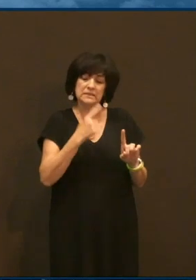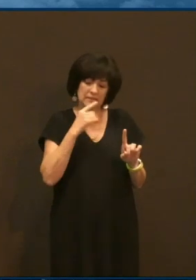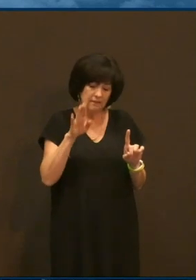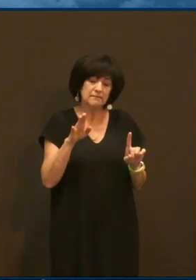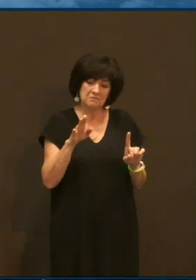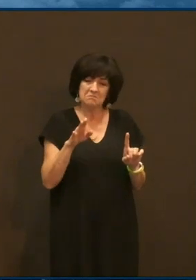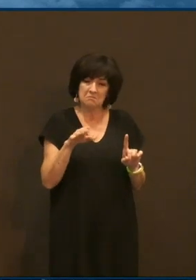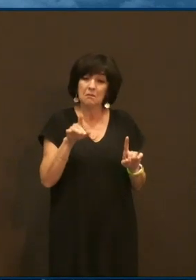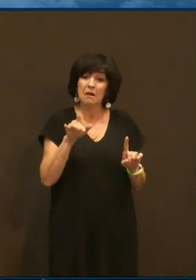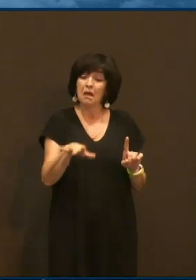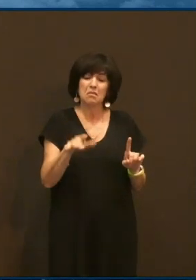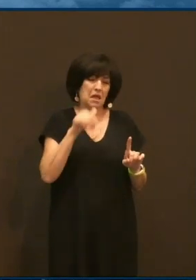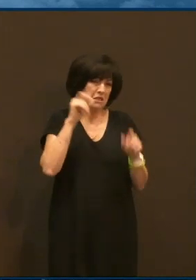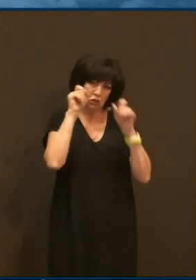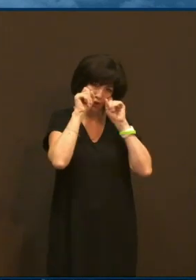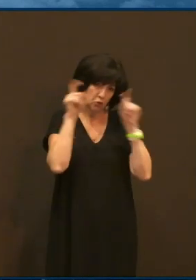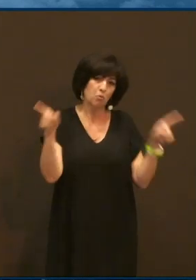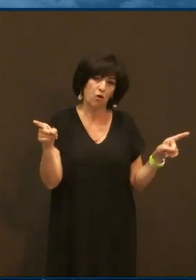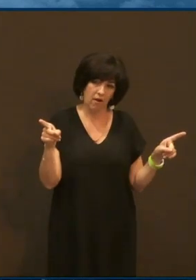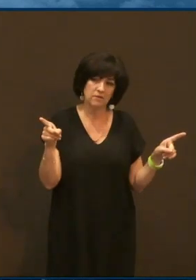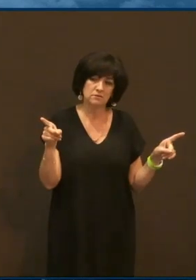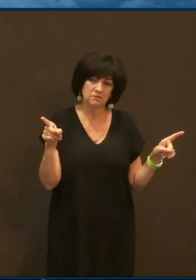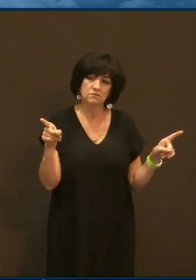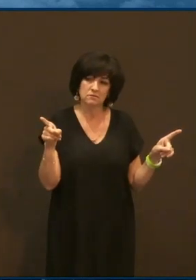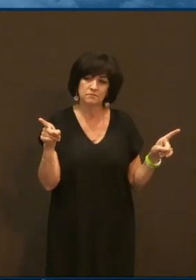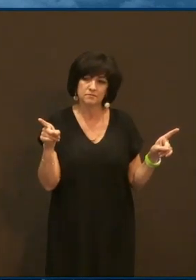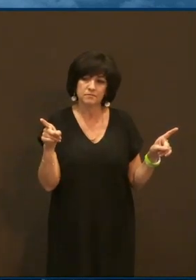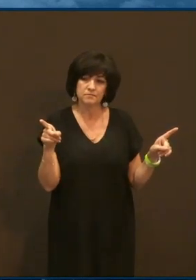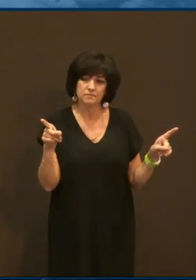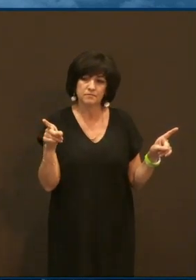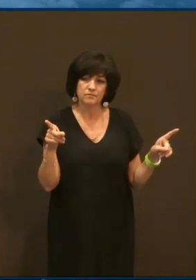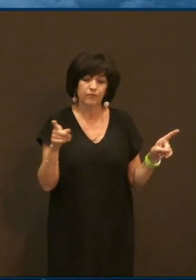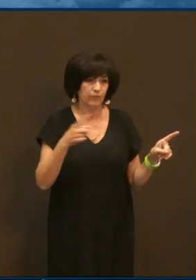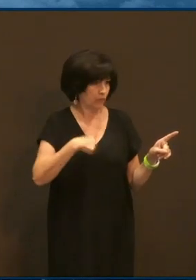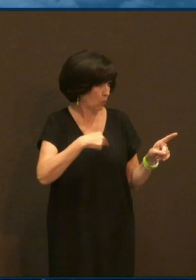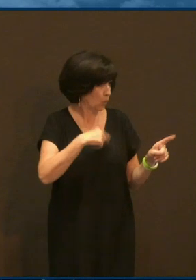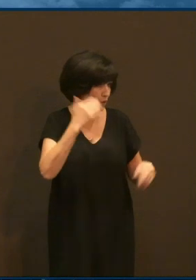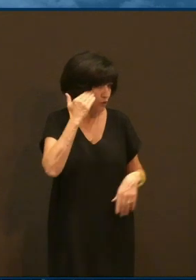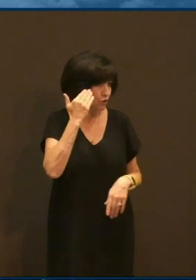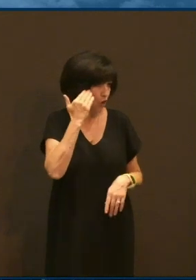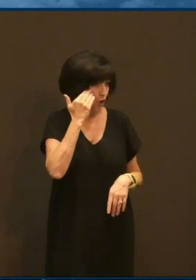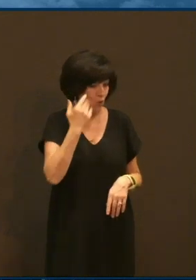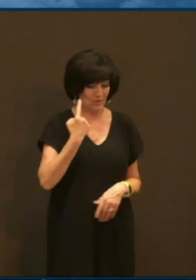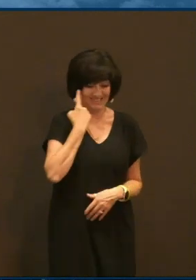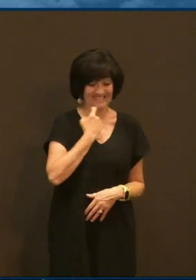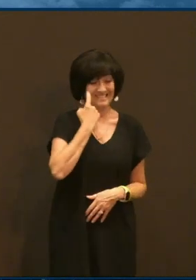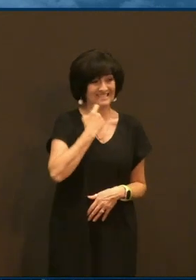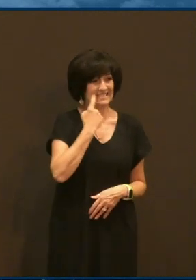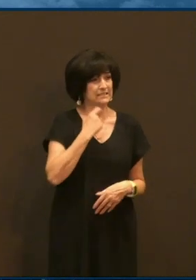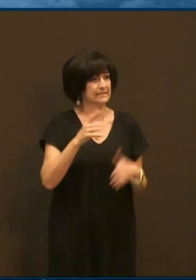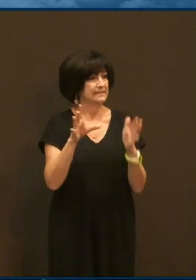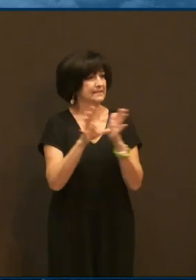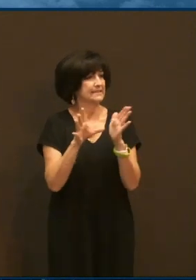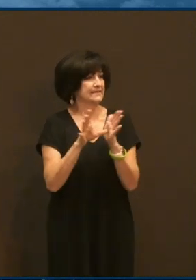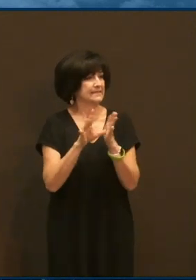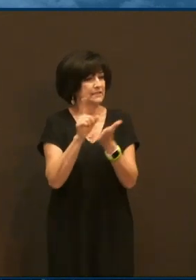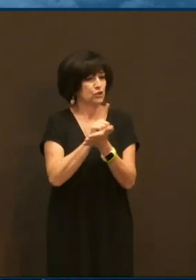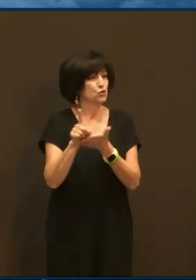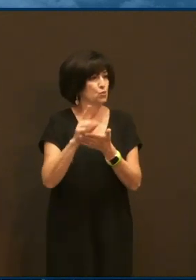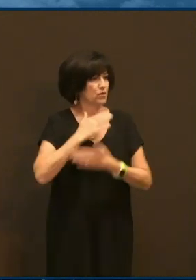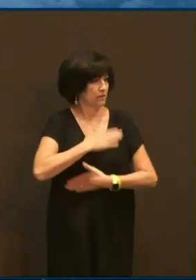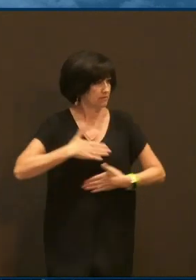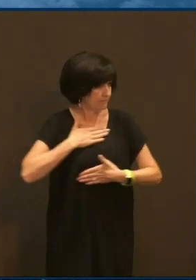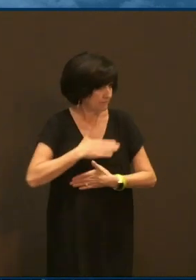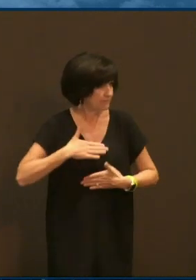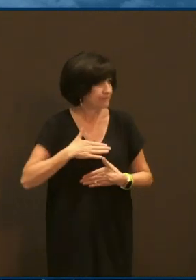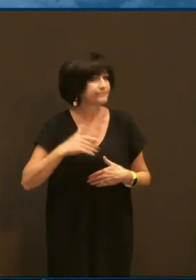But it is concerning because we know of the senior week issue. We've seen some of the parties. We know